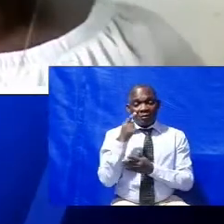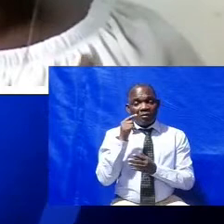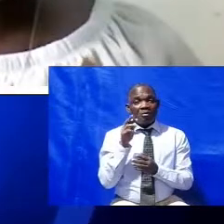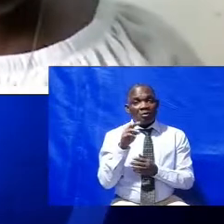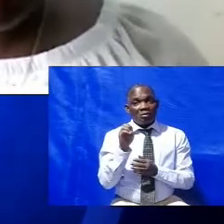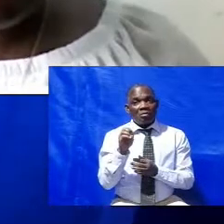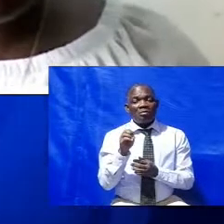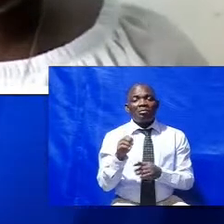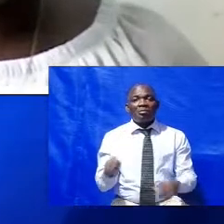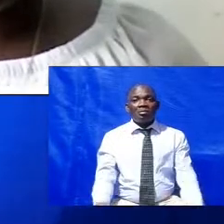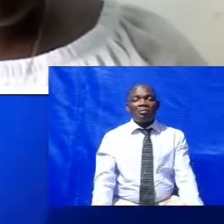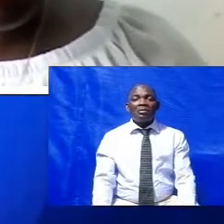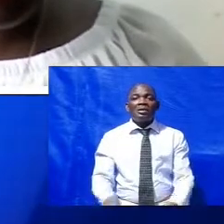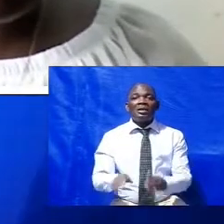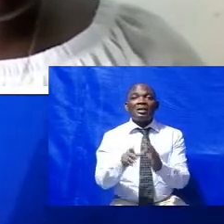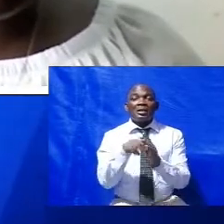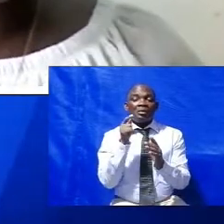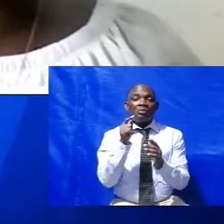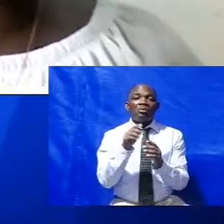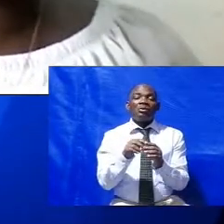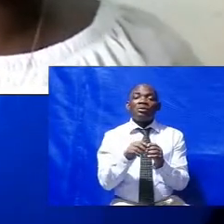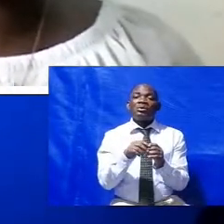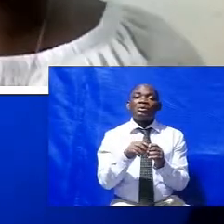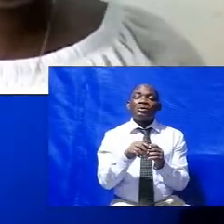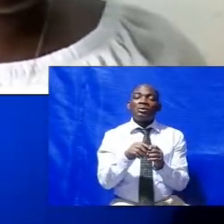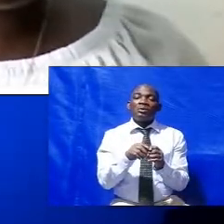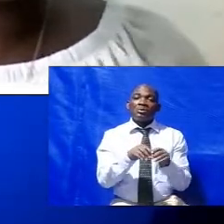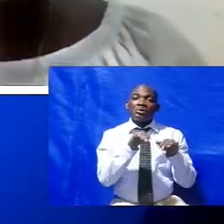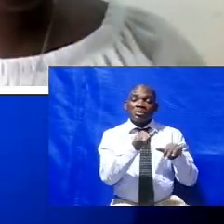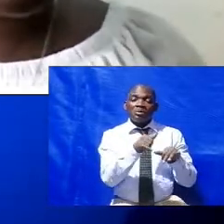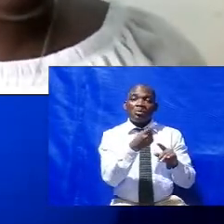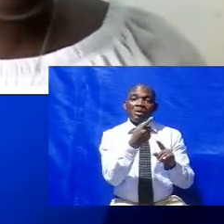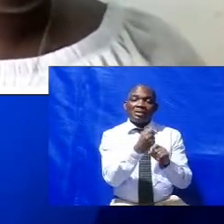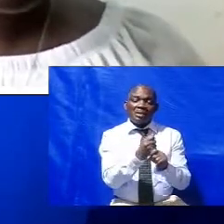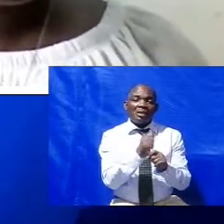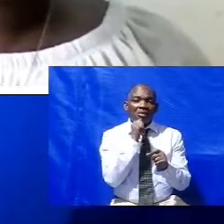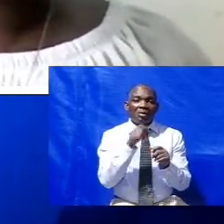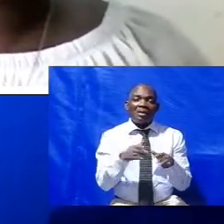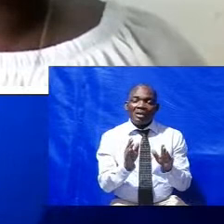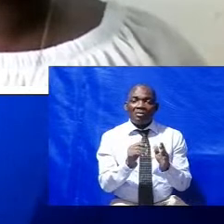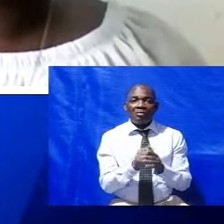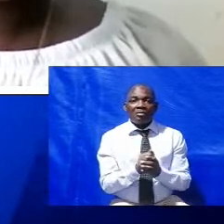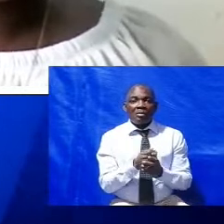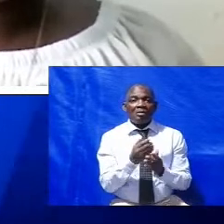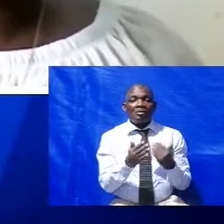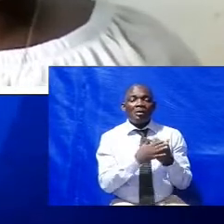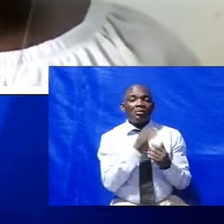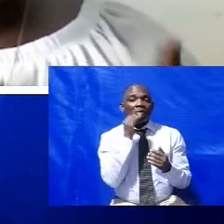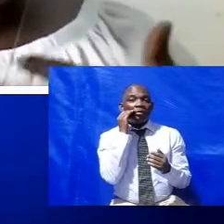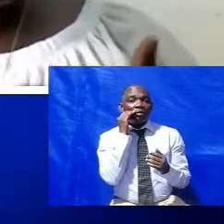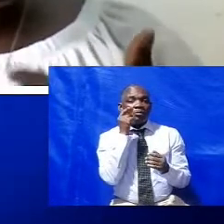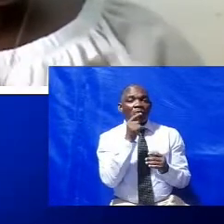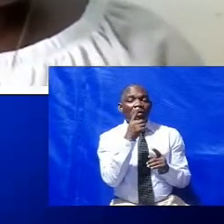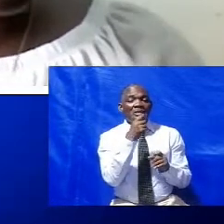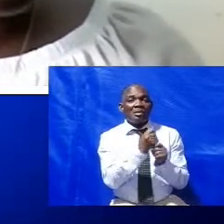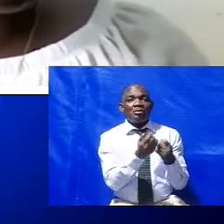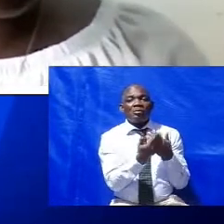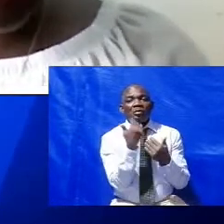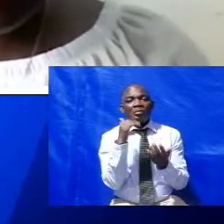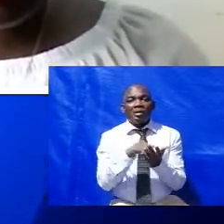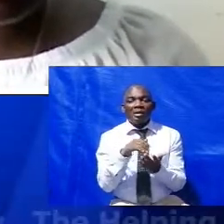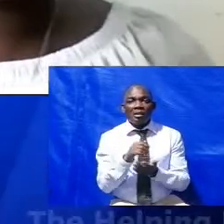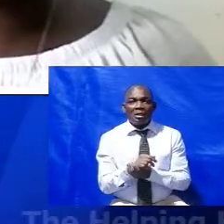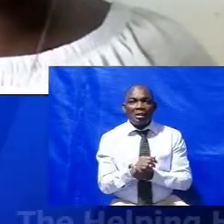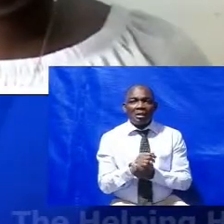fine. You pay for accommodation for the whole semester, and then you are discontinued for 1 year. Oh, wow. So you go home for a suspension